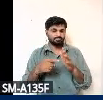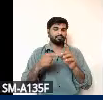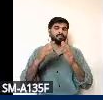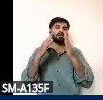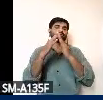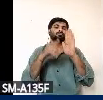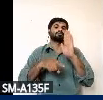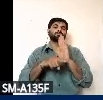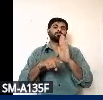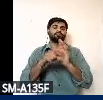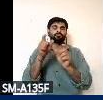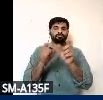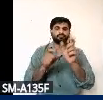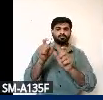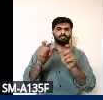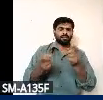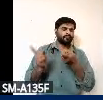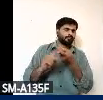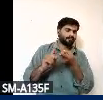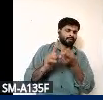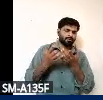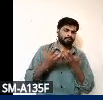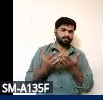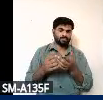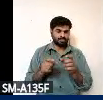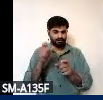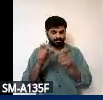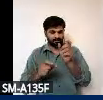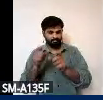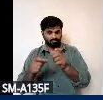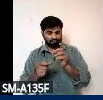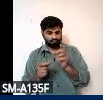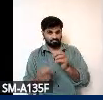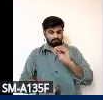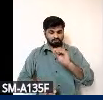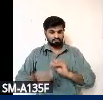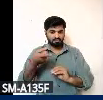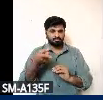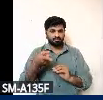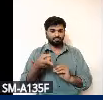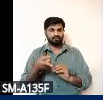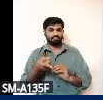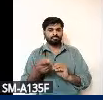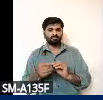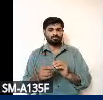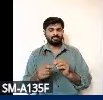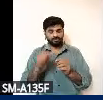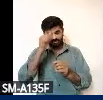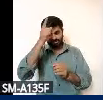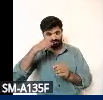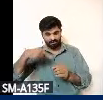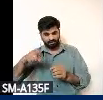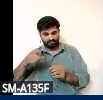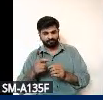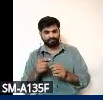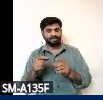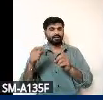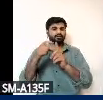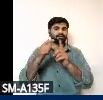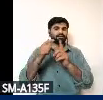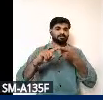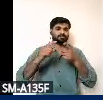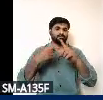is going to happen. So population enumeration happens simultaneously in India. And the date that is fixed for that